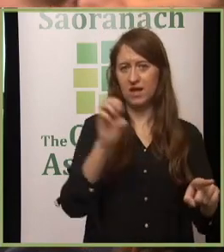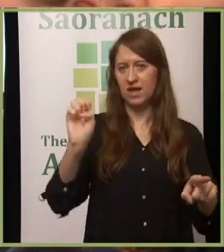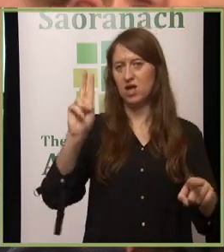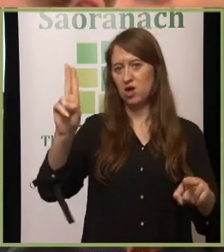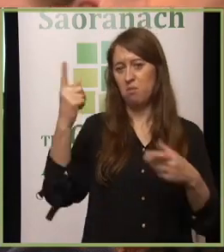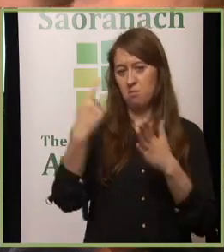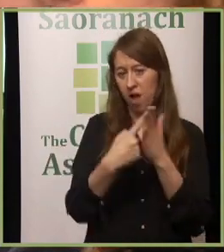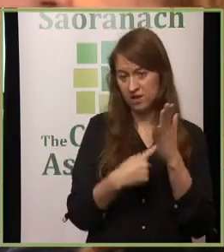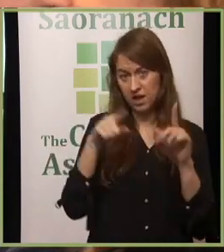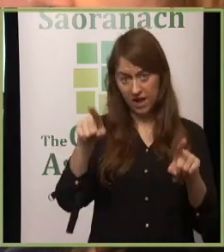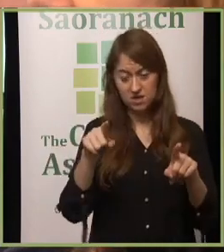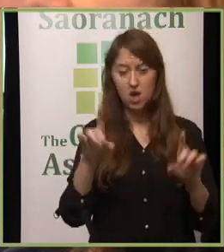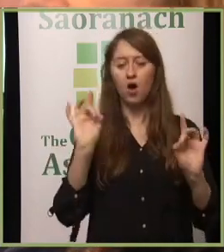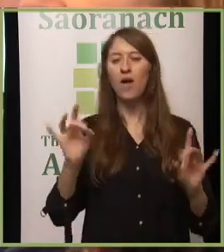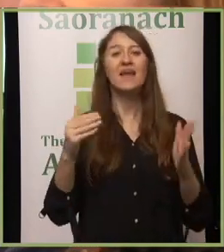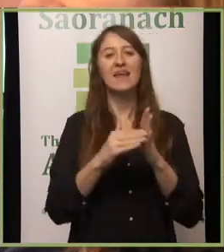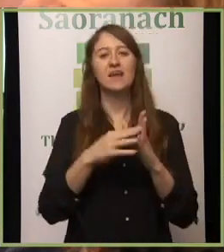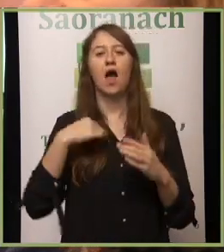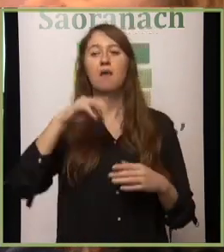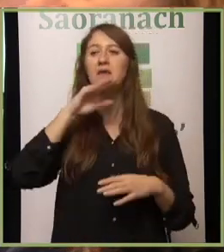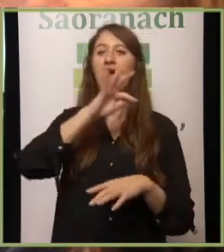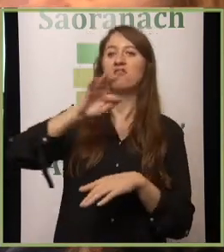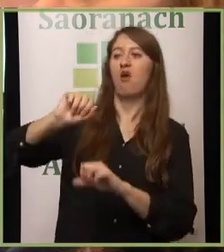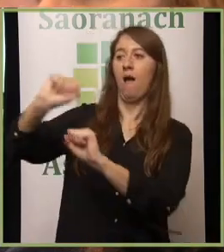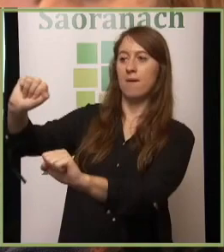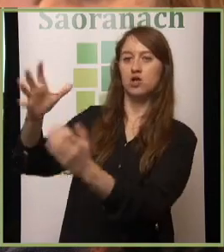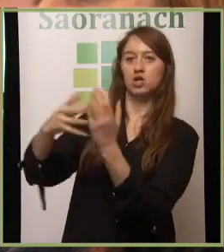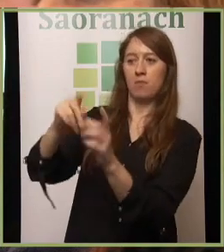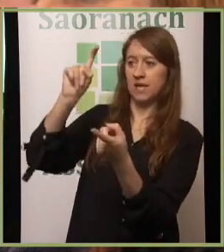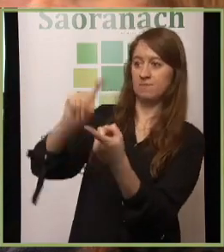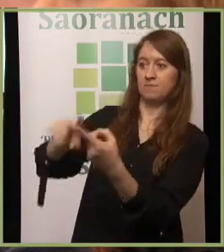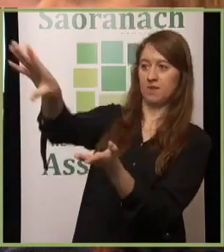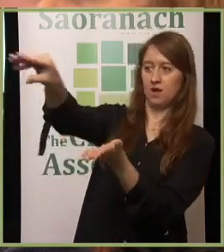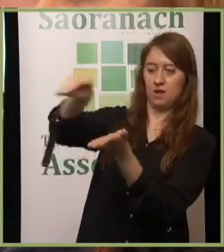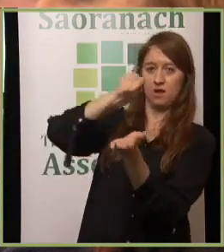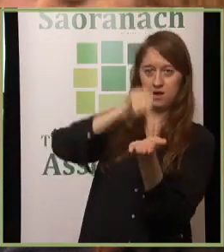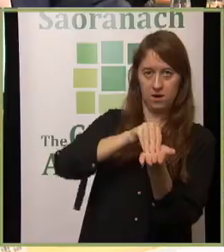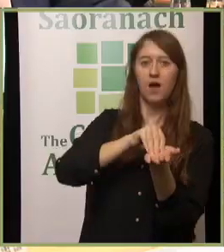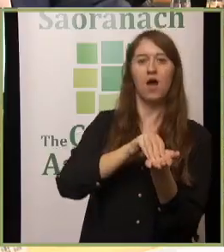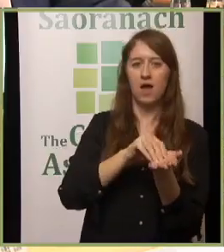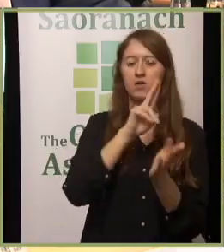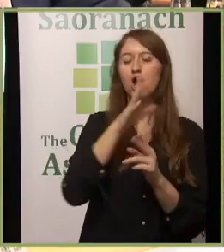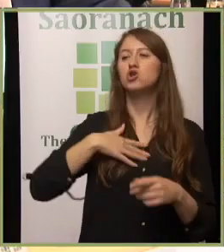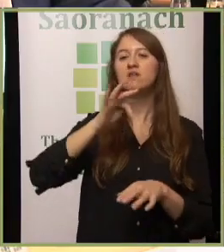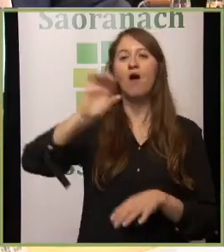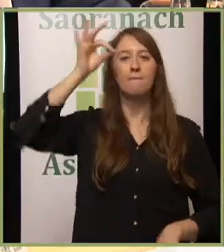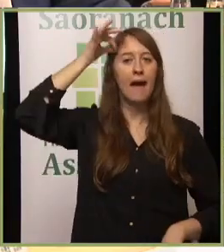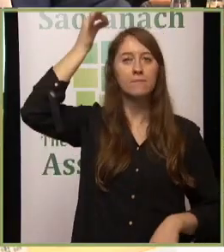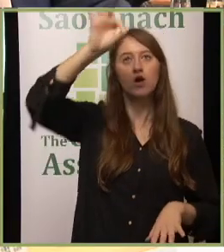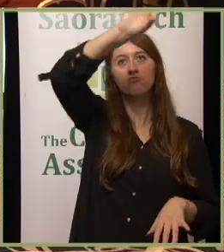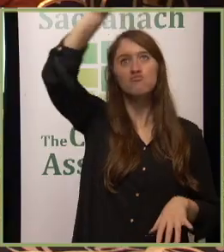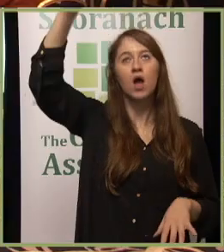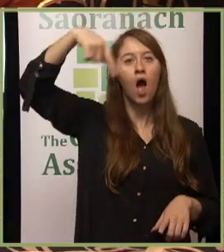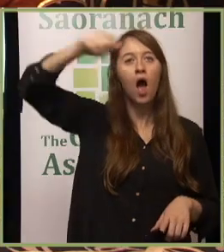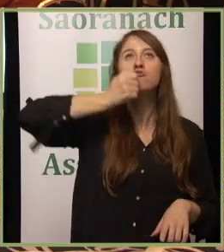that okay? Yeah, if it's coming from somewhere, it's not just a figure we've picked. If it's coming from something, that's so let's have a chat about this then. And then Edward in table